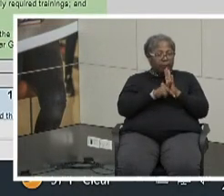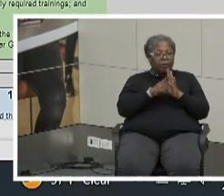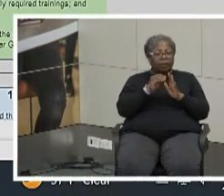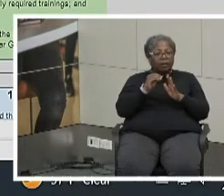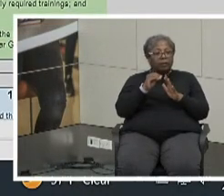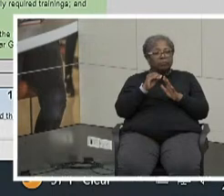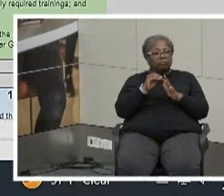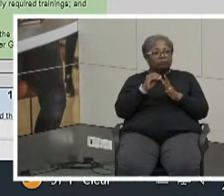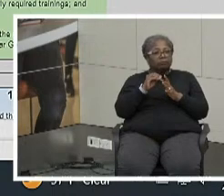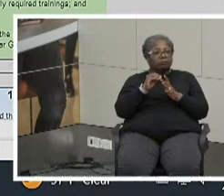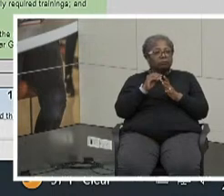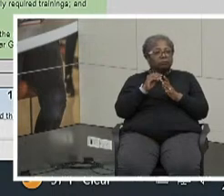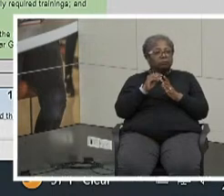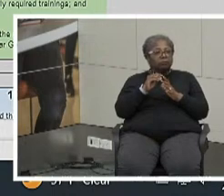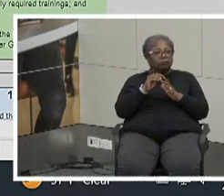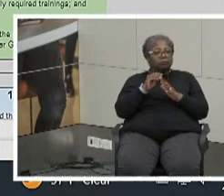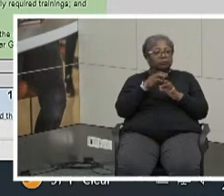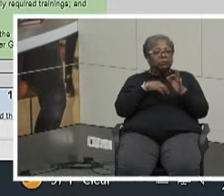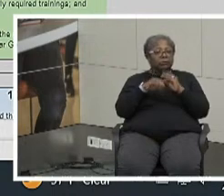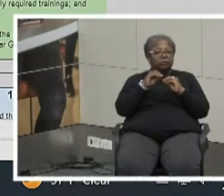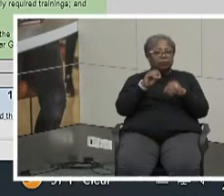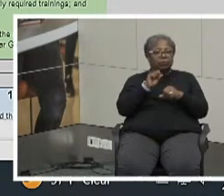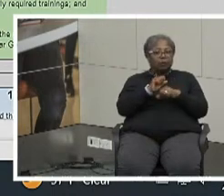work on board